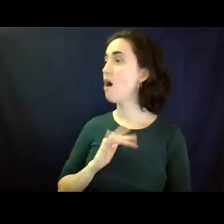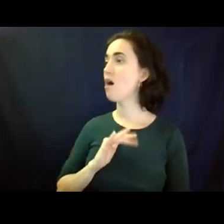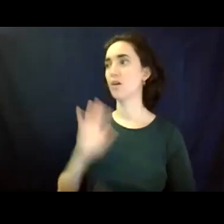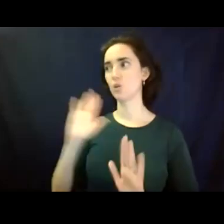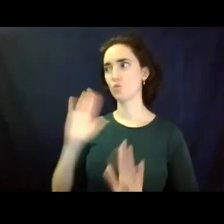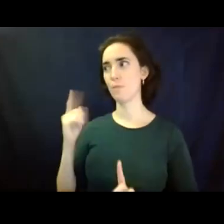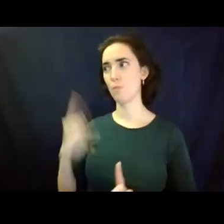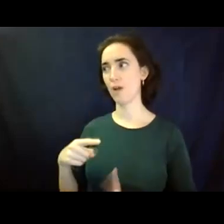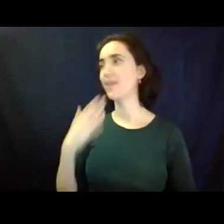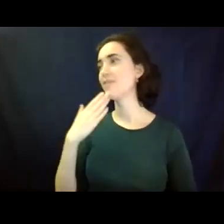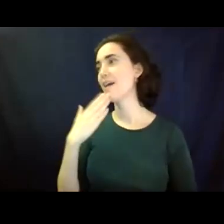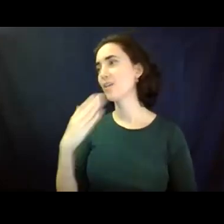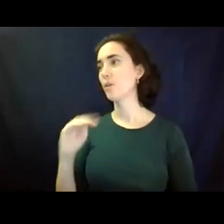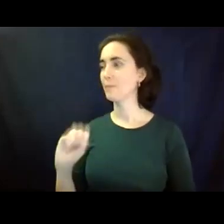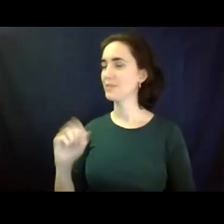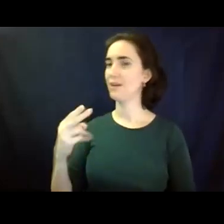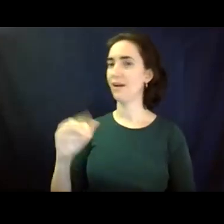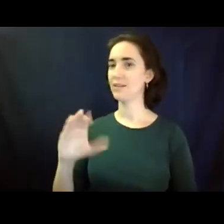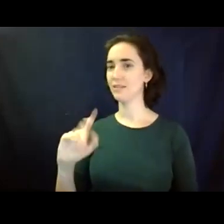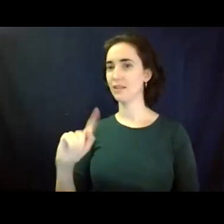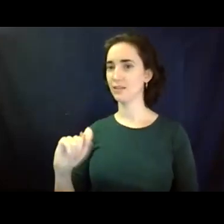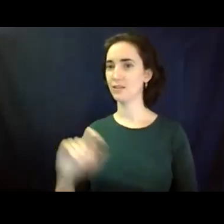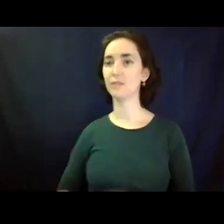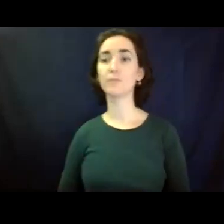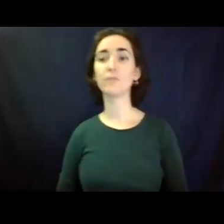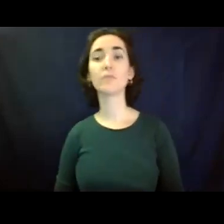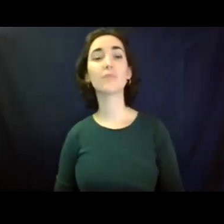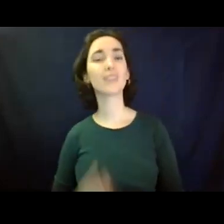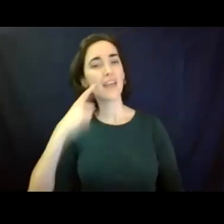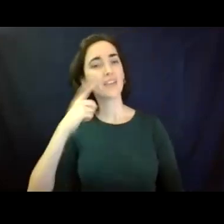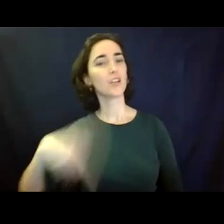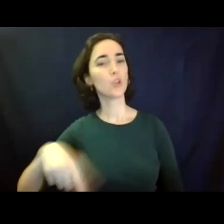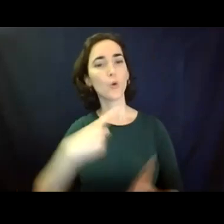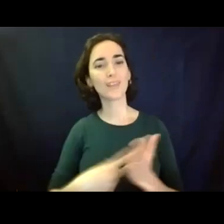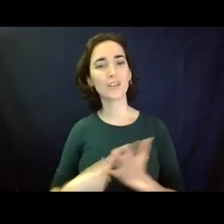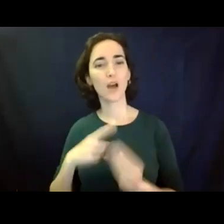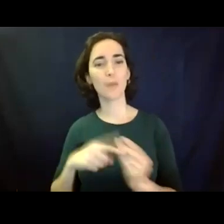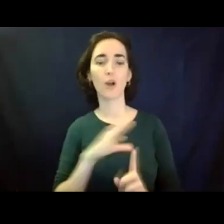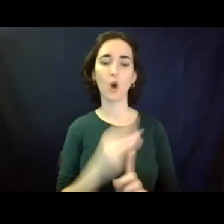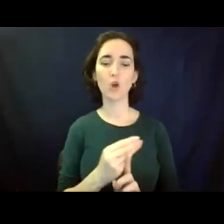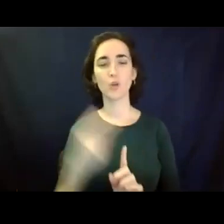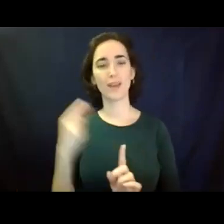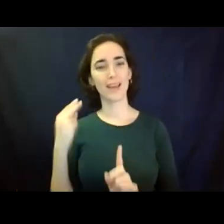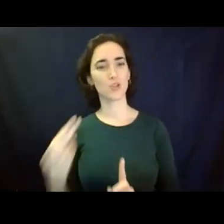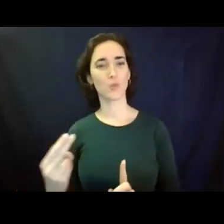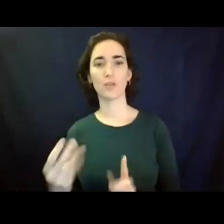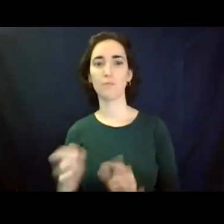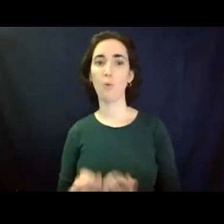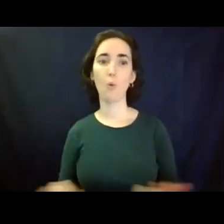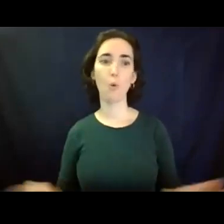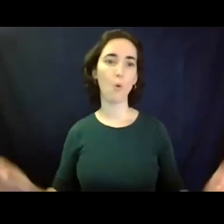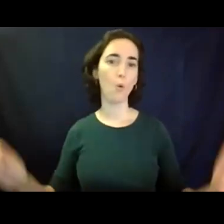point. Thank you, Ms. Hyacinth. And I think having these discussions of culture and history is just so important. I